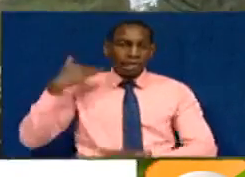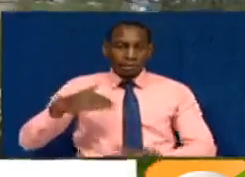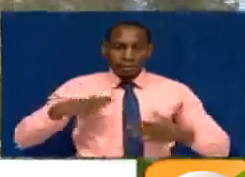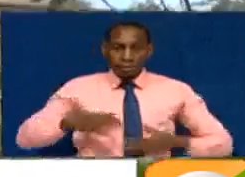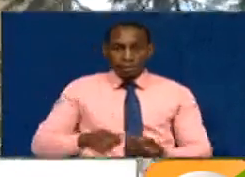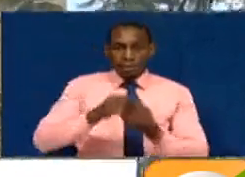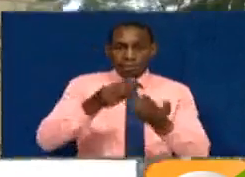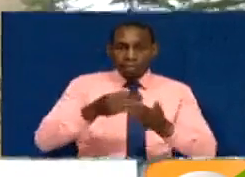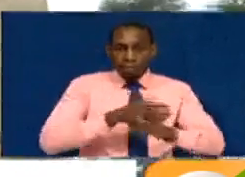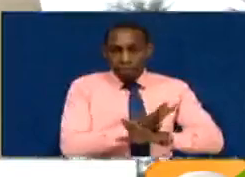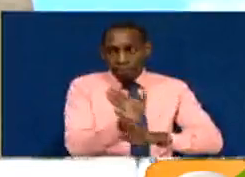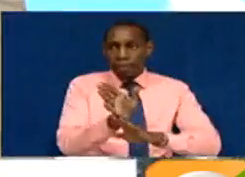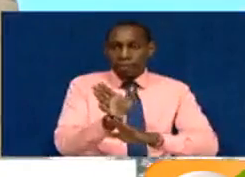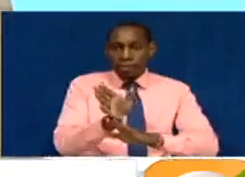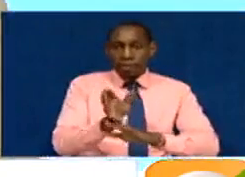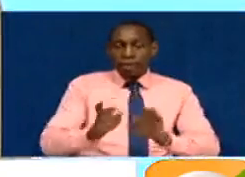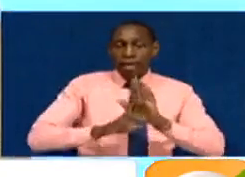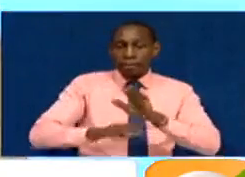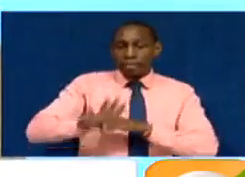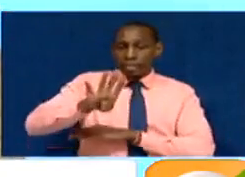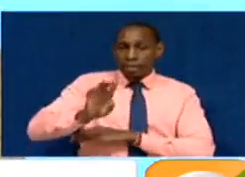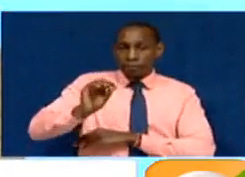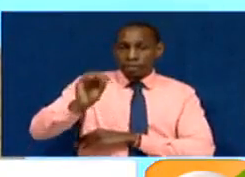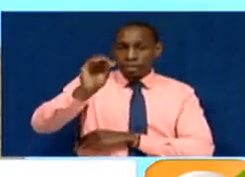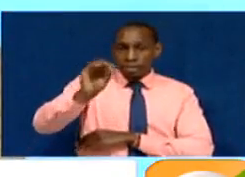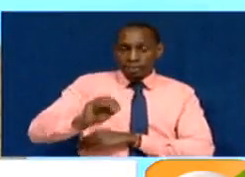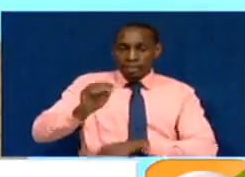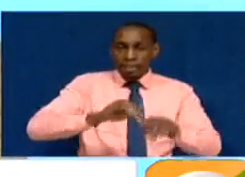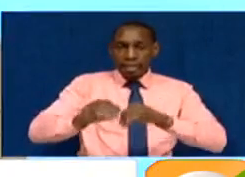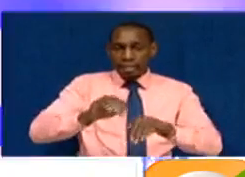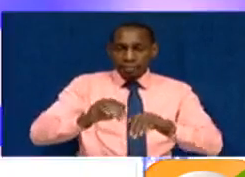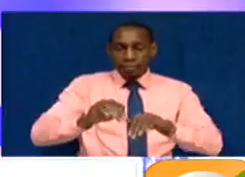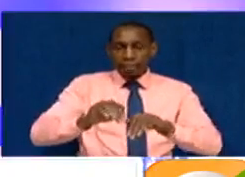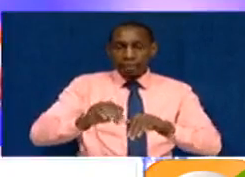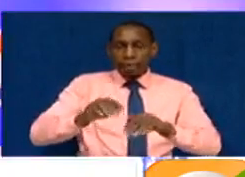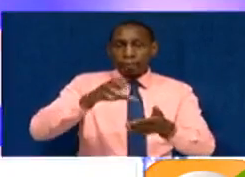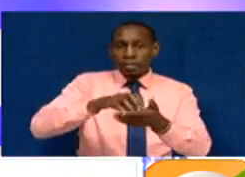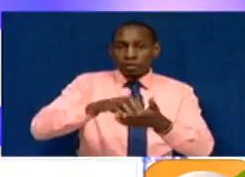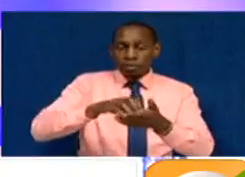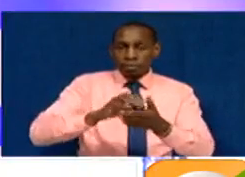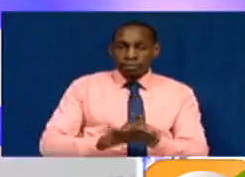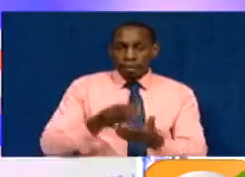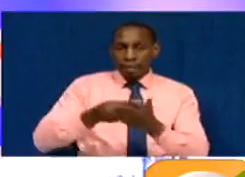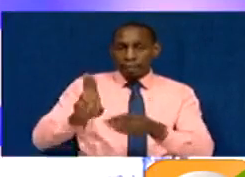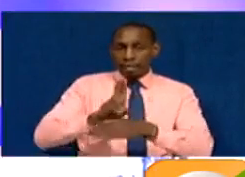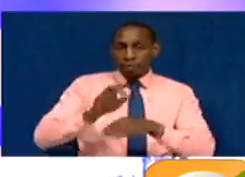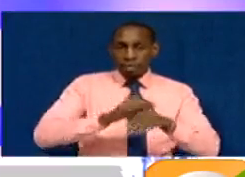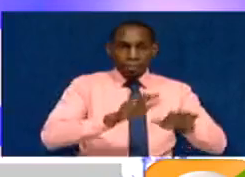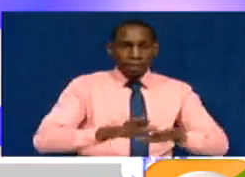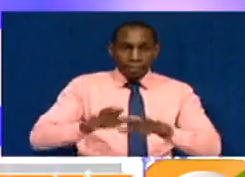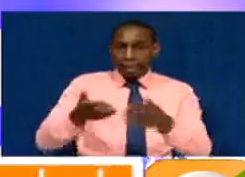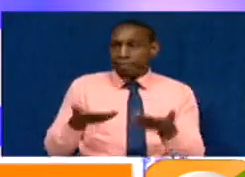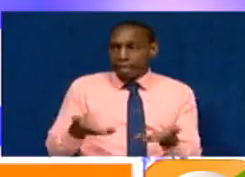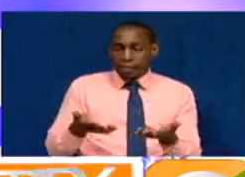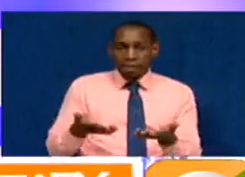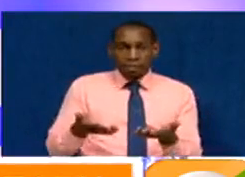money launderers, could well pick up to 40% of elective seats in the forthcoming election. The amount of money being spent in the campaigns out here